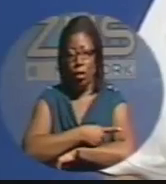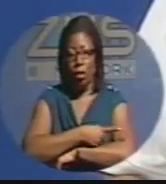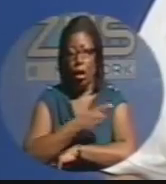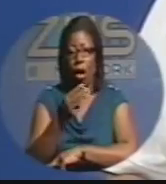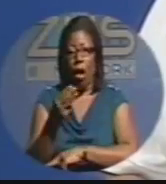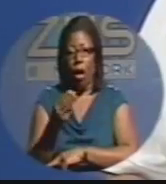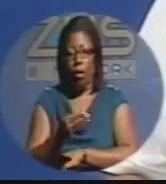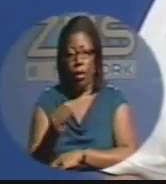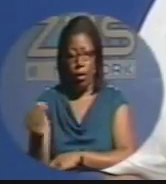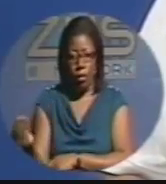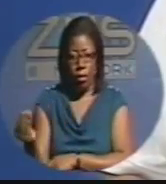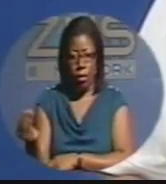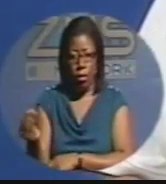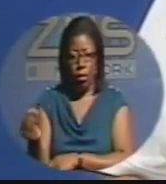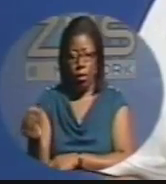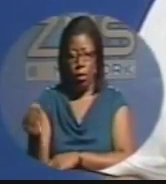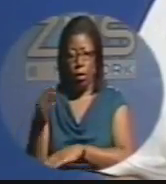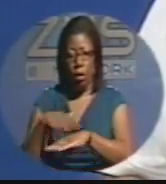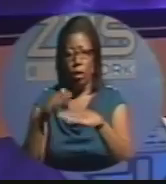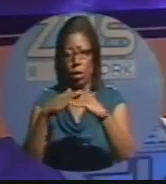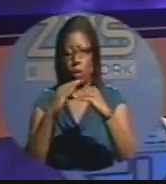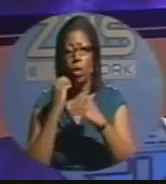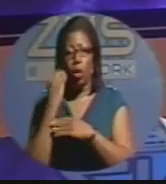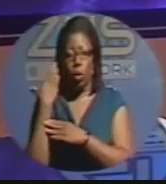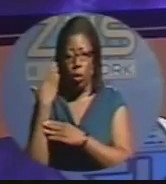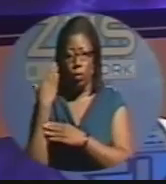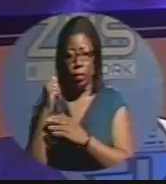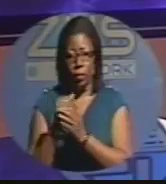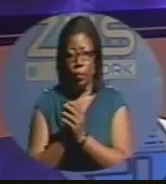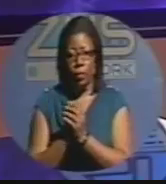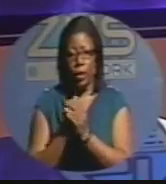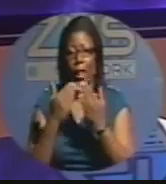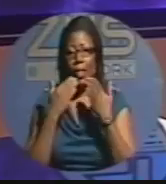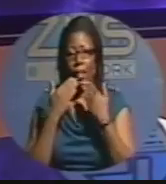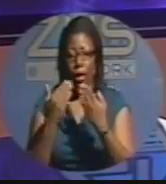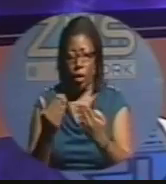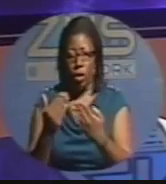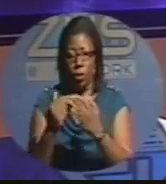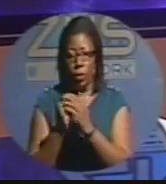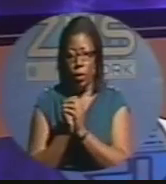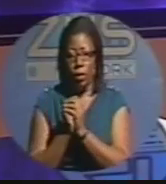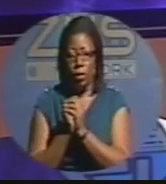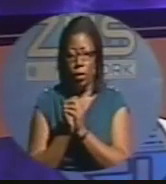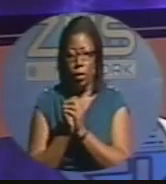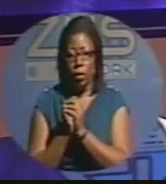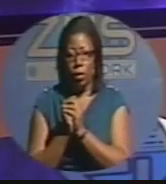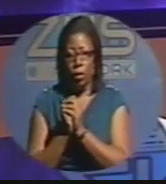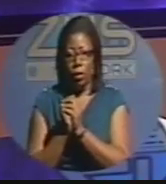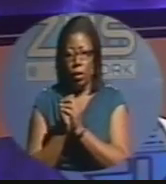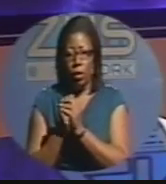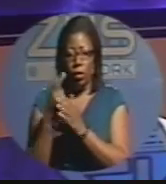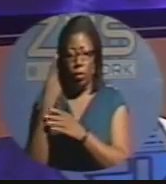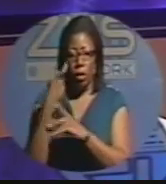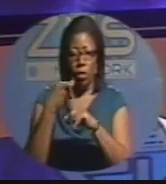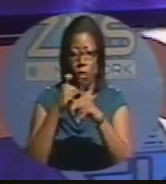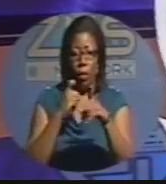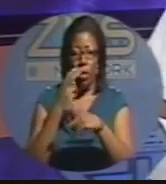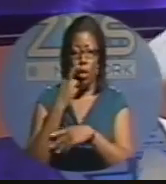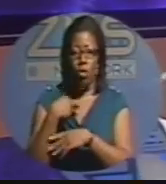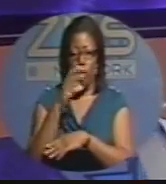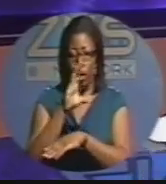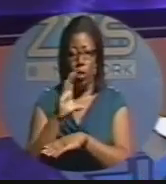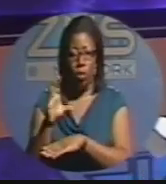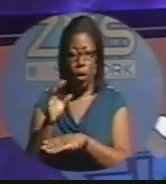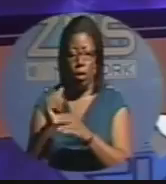on hand in the event anything happens. Thank you very much, Ms. Caroline Turnquest, Director General of the Bahamas Red Cross. Thanks so much for